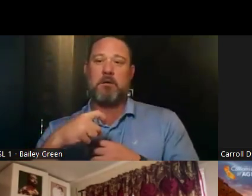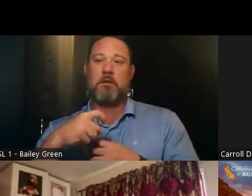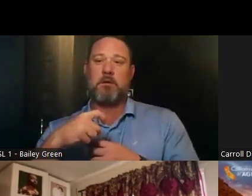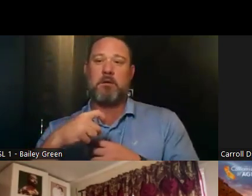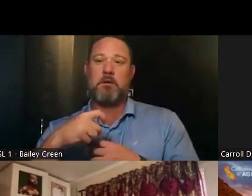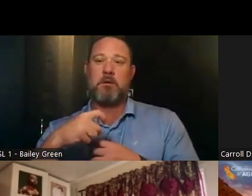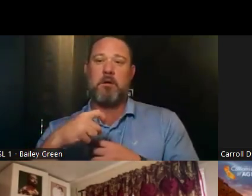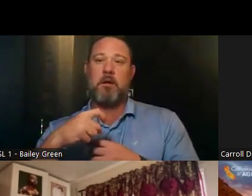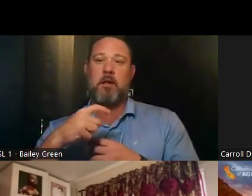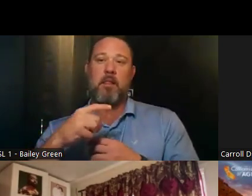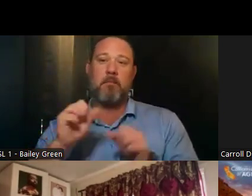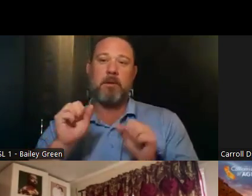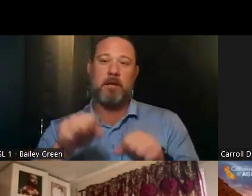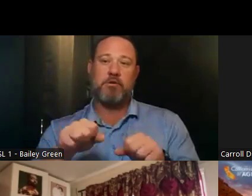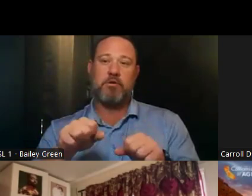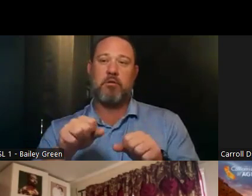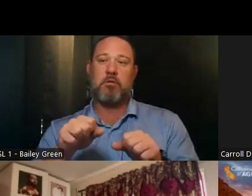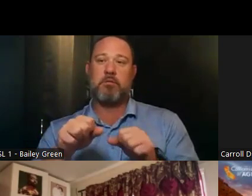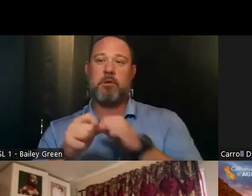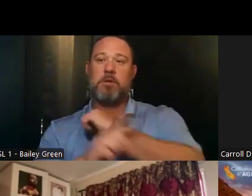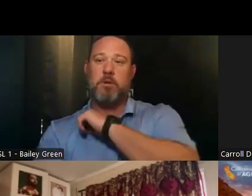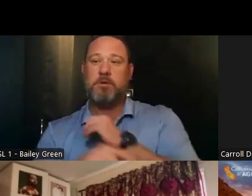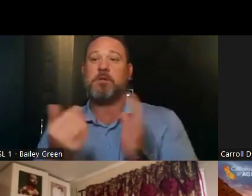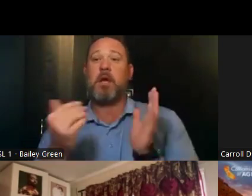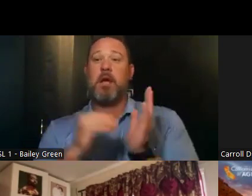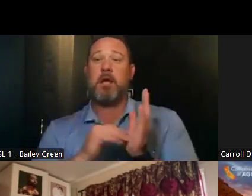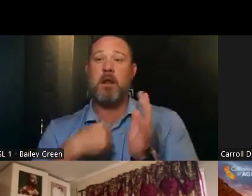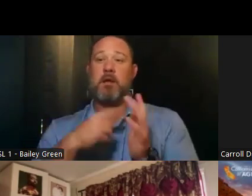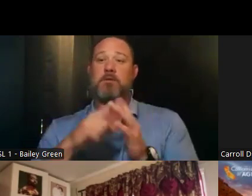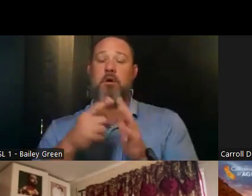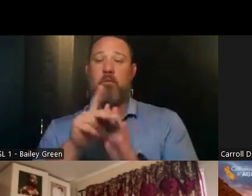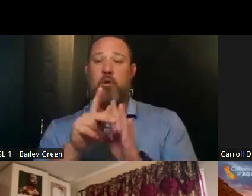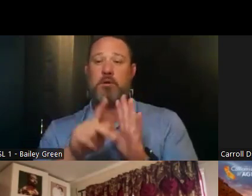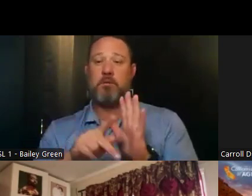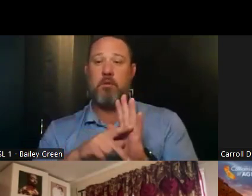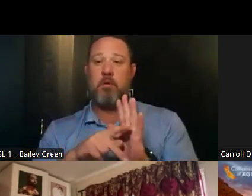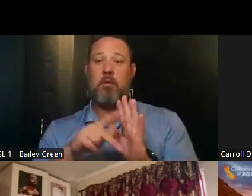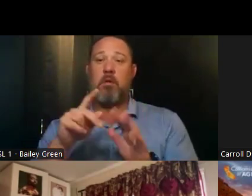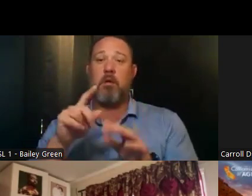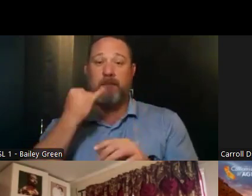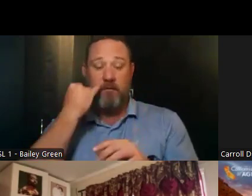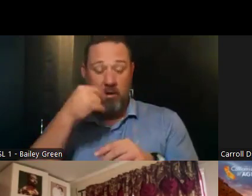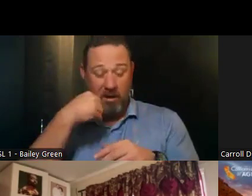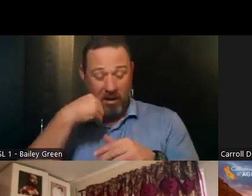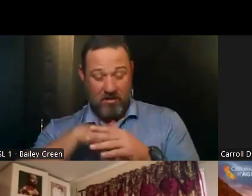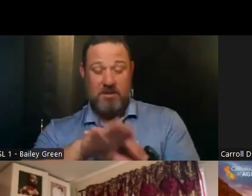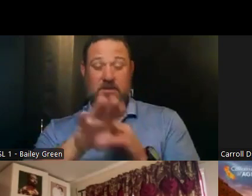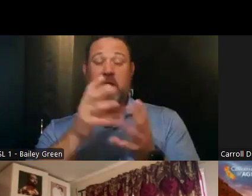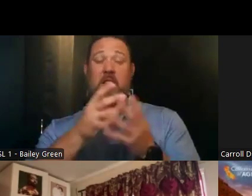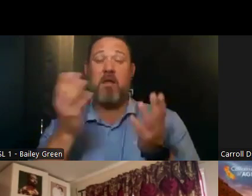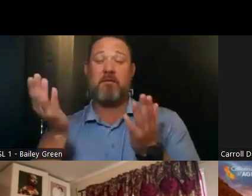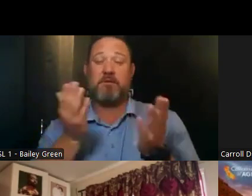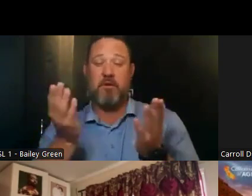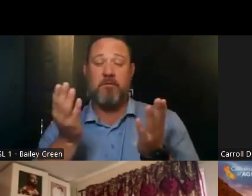potential consequences. And these are, again, I start with sort of the principle that if you're accessing a lot of these services, you